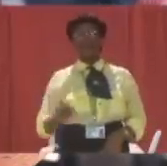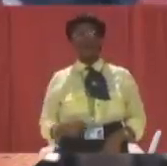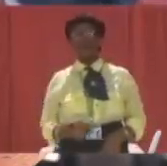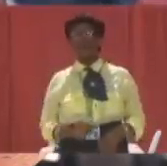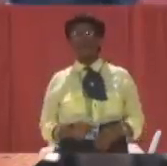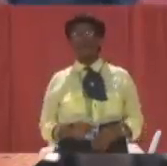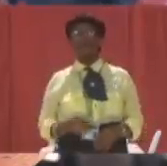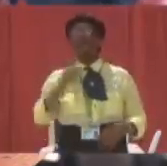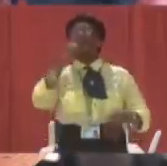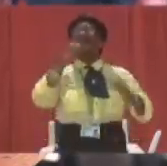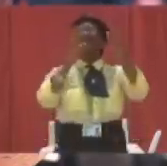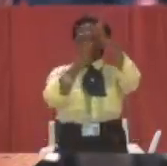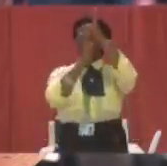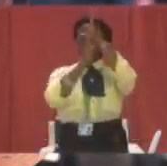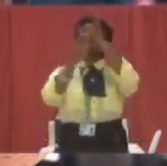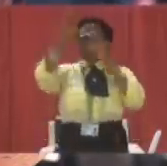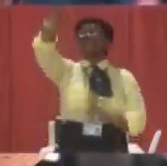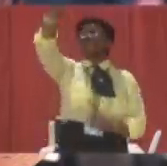Praise Him.